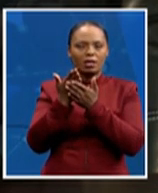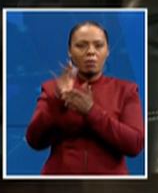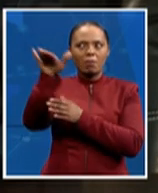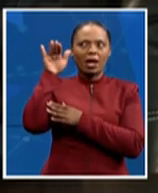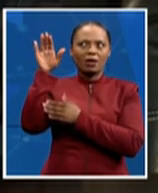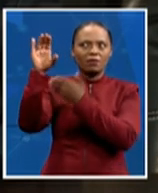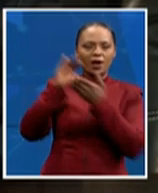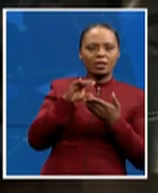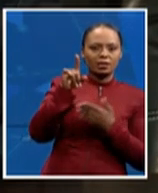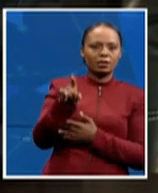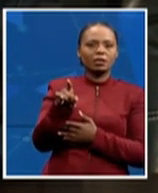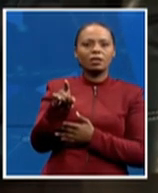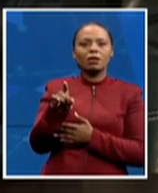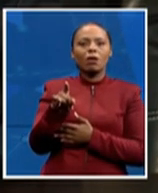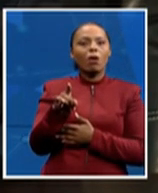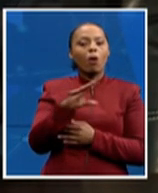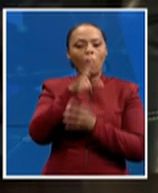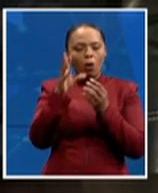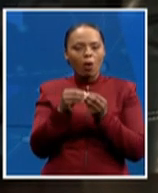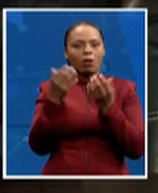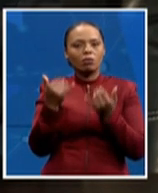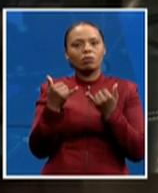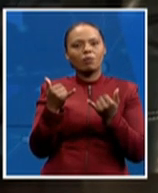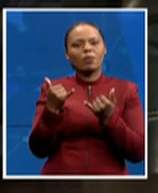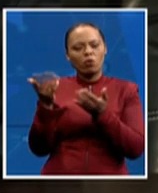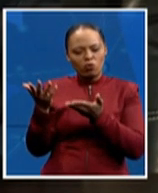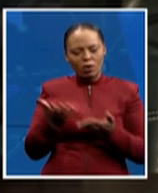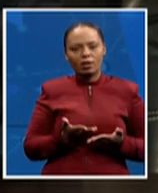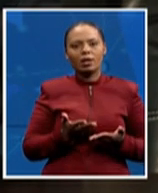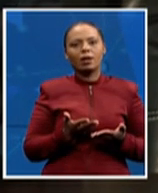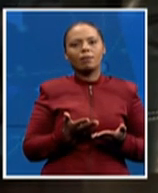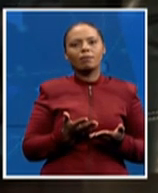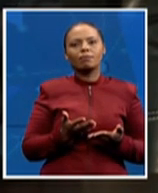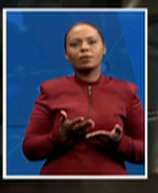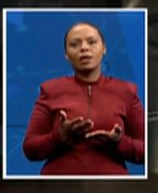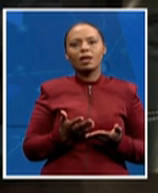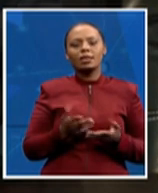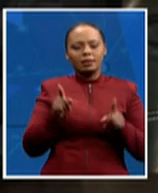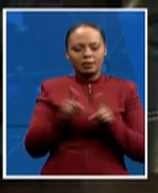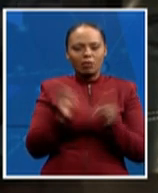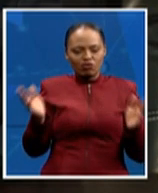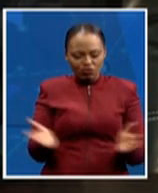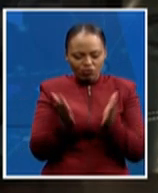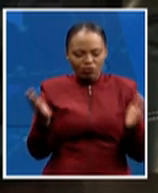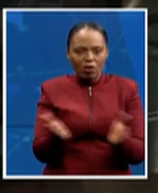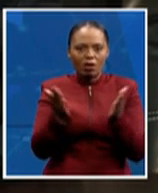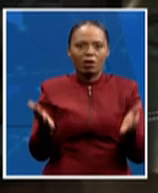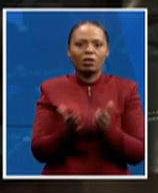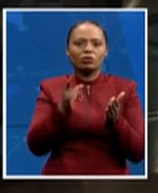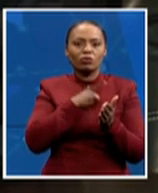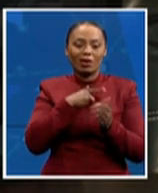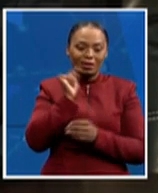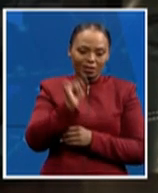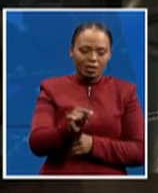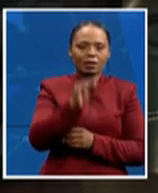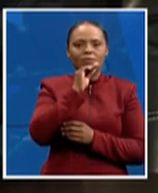welcomed and extremely encouraged. They are like a bandage that will heal the